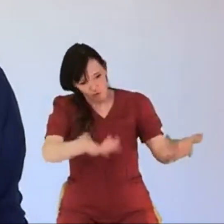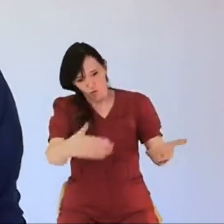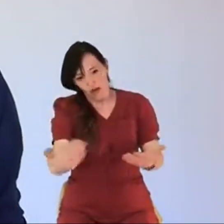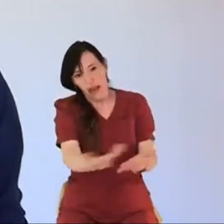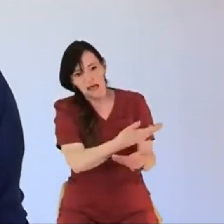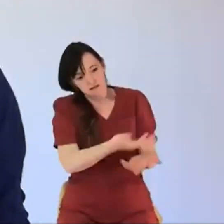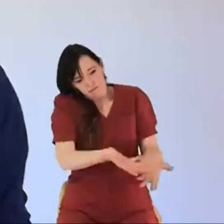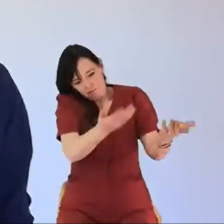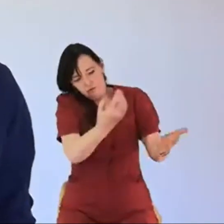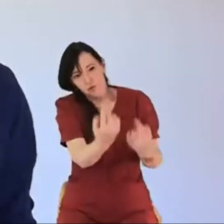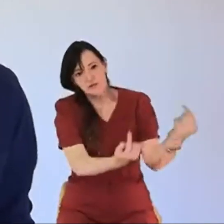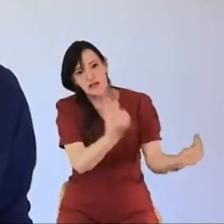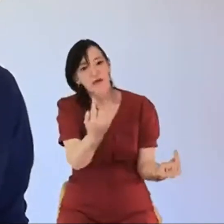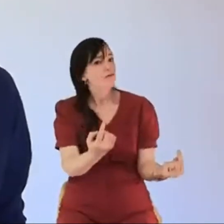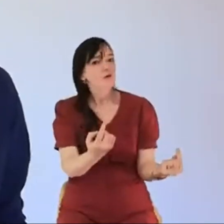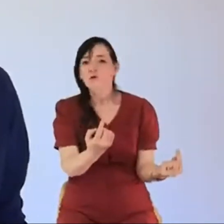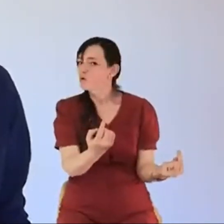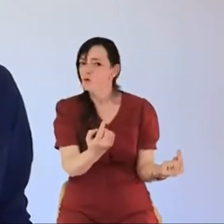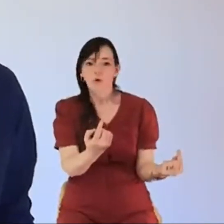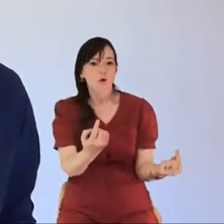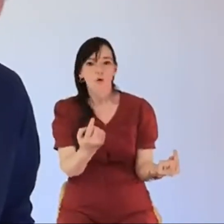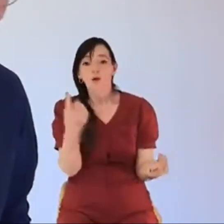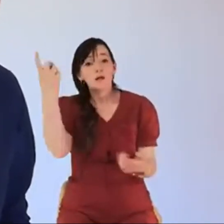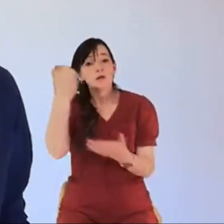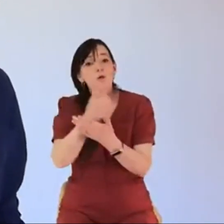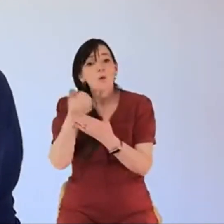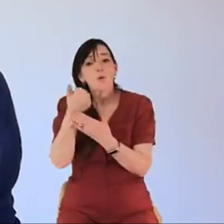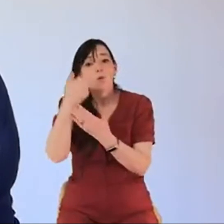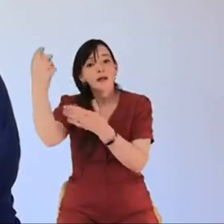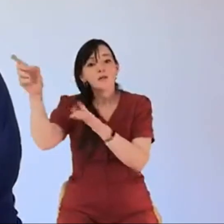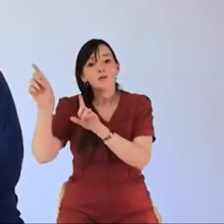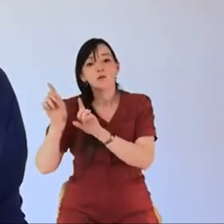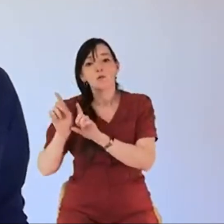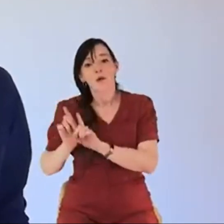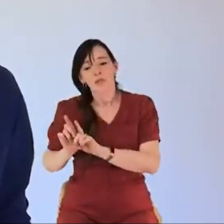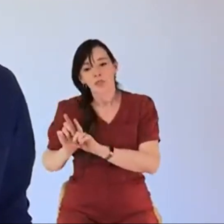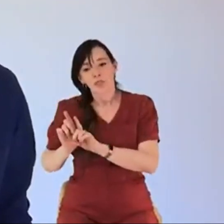he is with us along the way